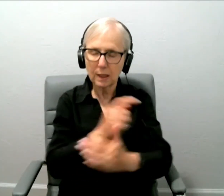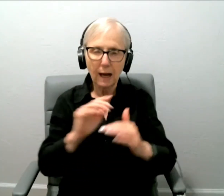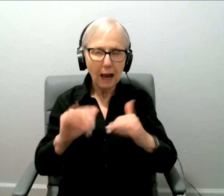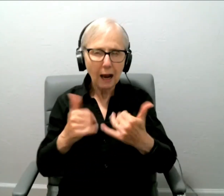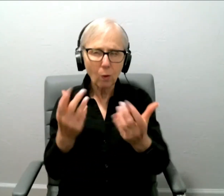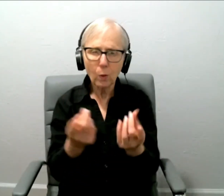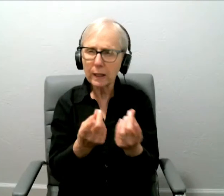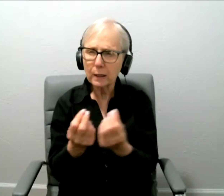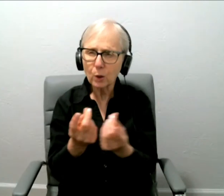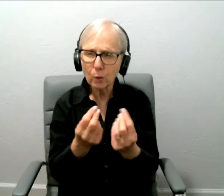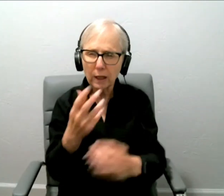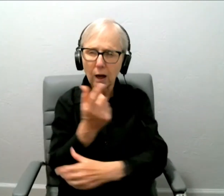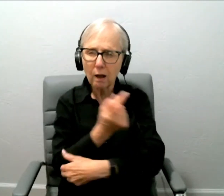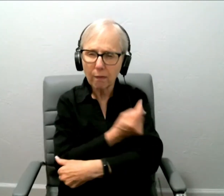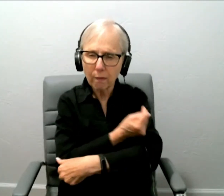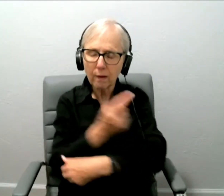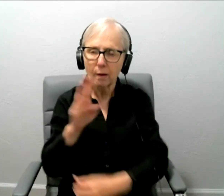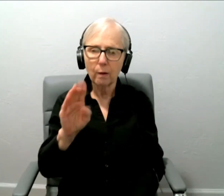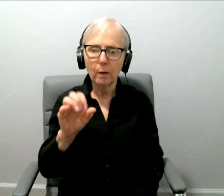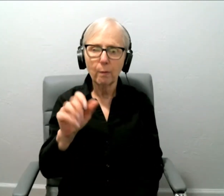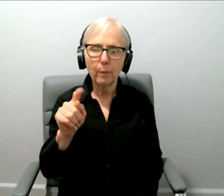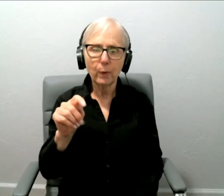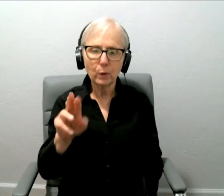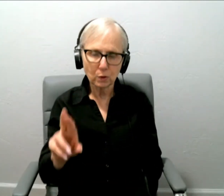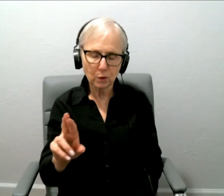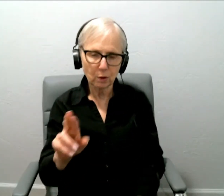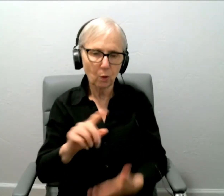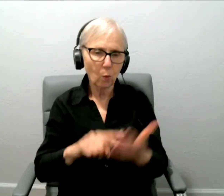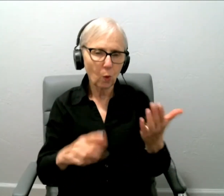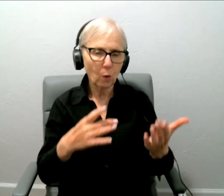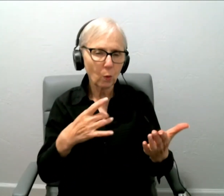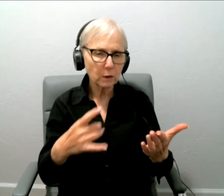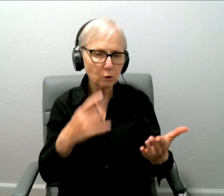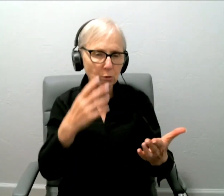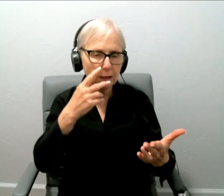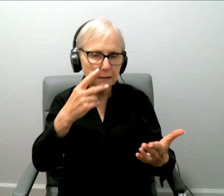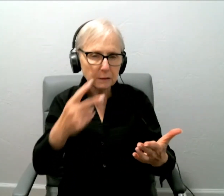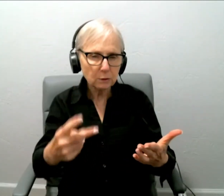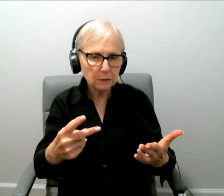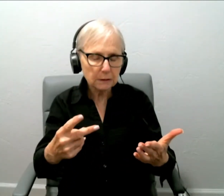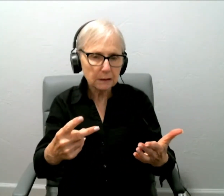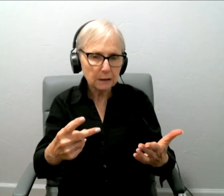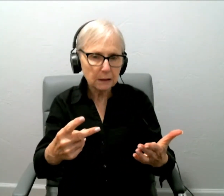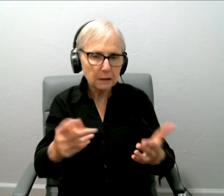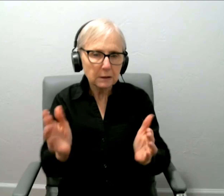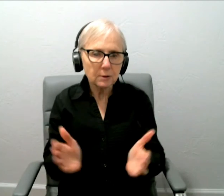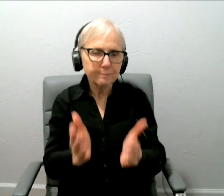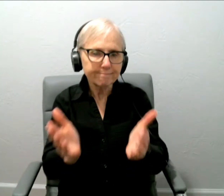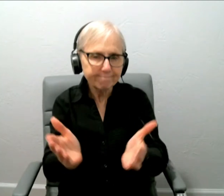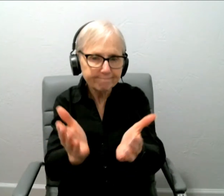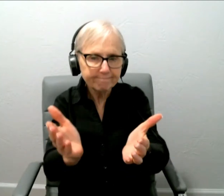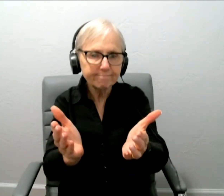and what kind of things would you like to see to get